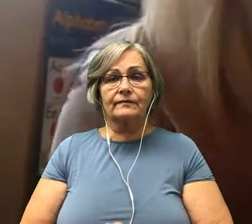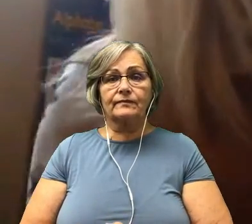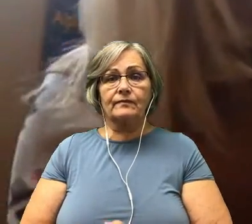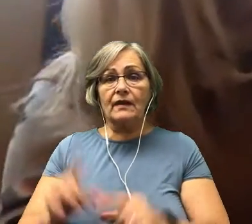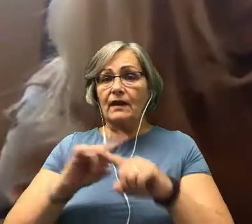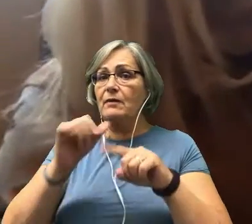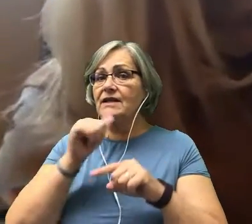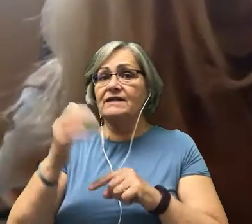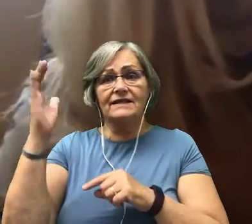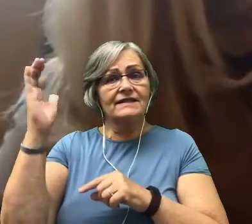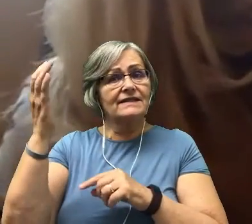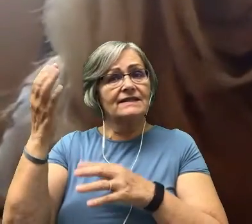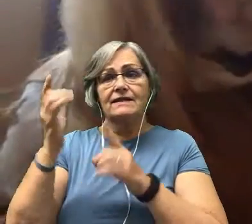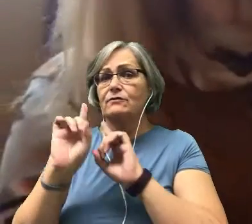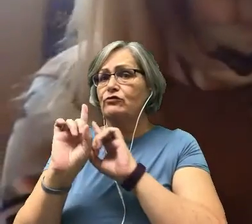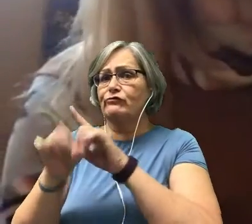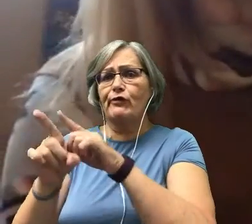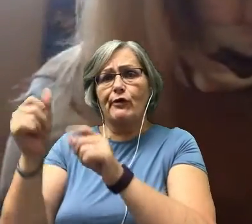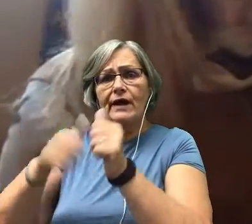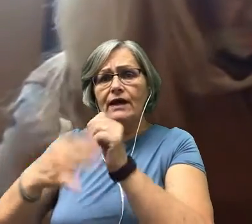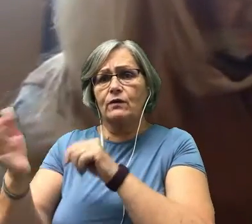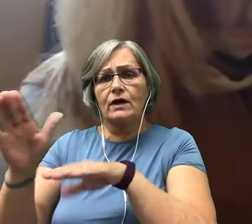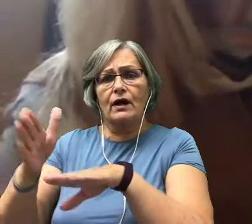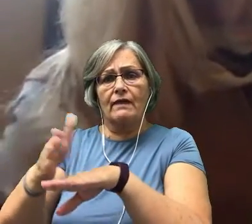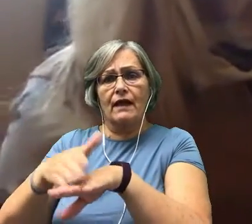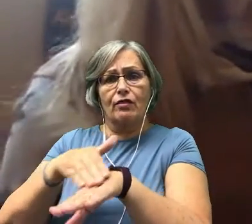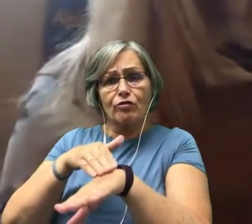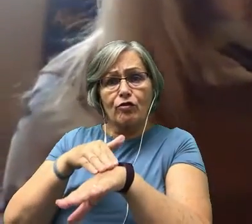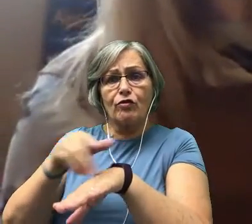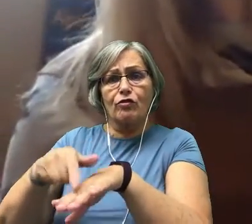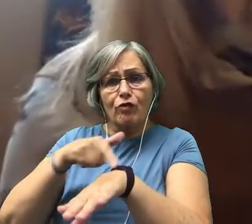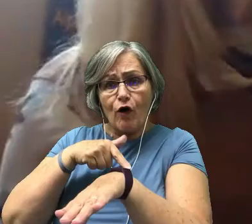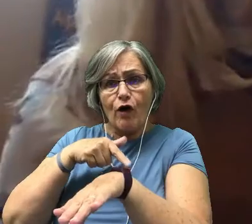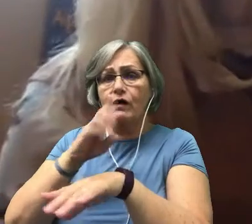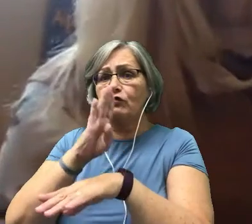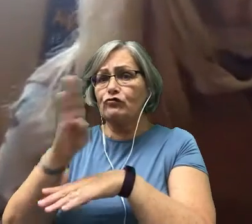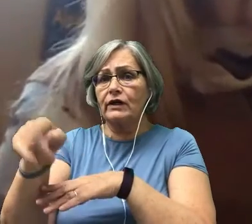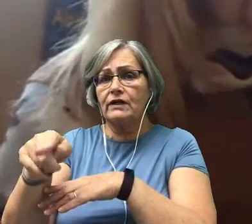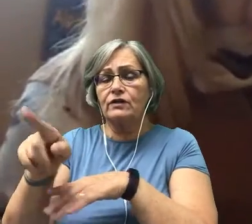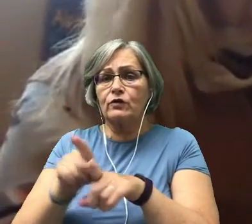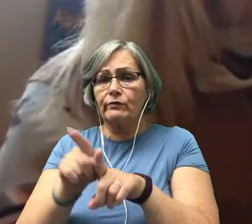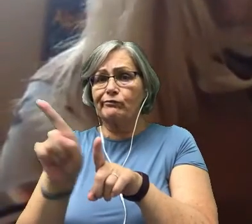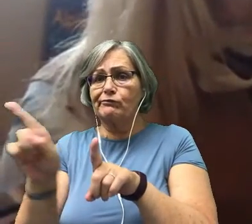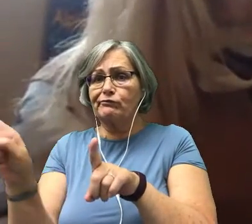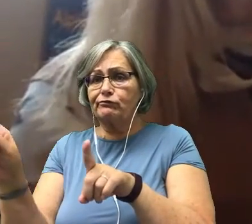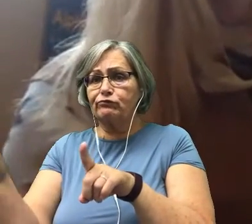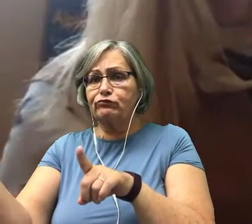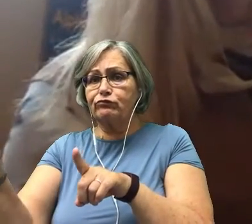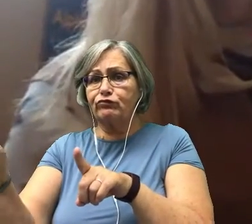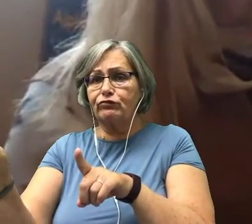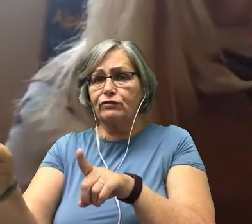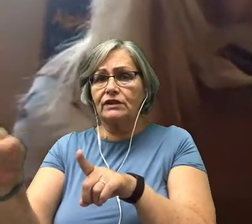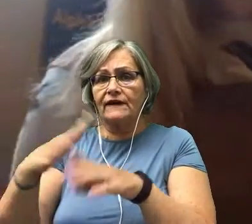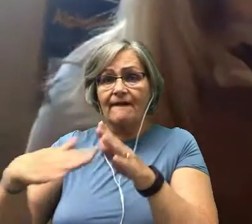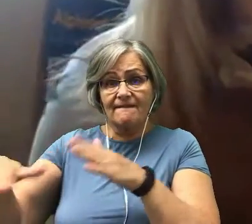But he didn't seem to be getting anywhere on that long, straight path, so he left the path for a shortcut across a